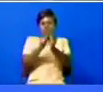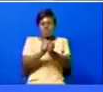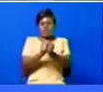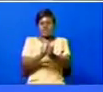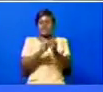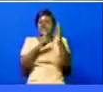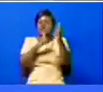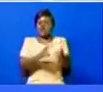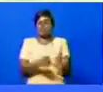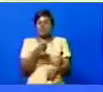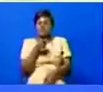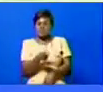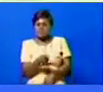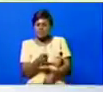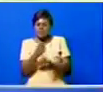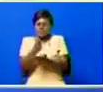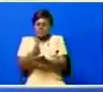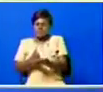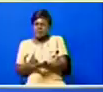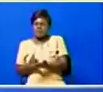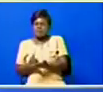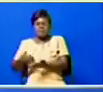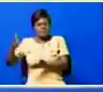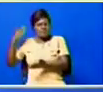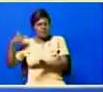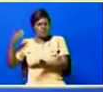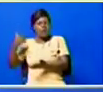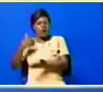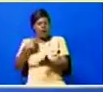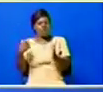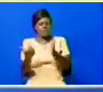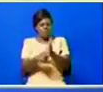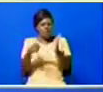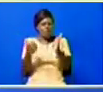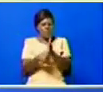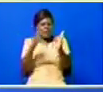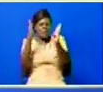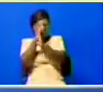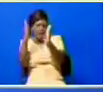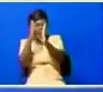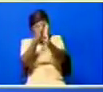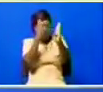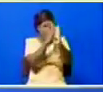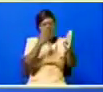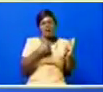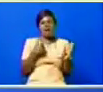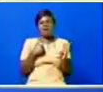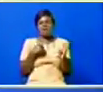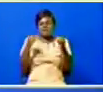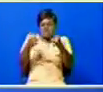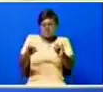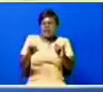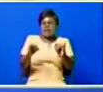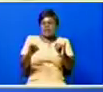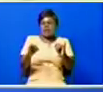of this task force. Those who had skeletons in their cupboard to hide tried as best as they